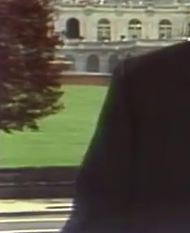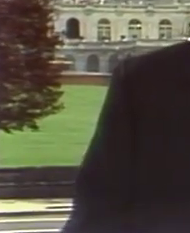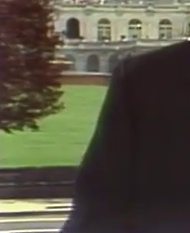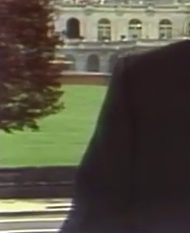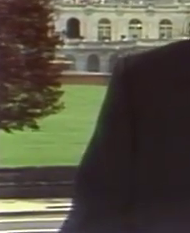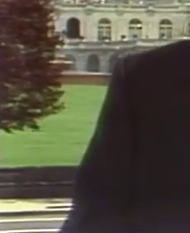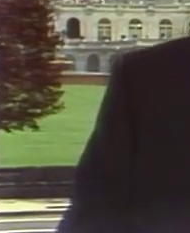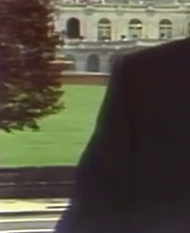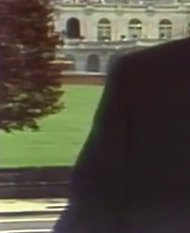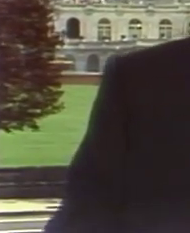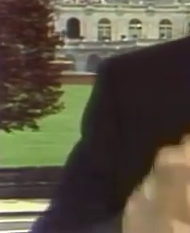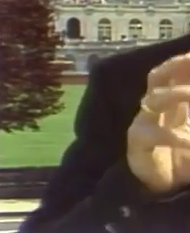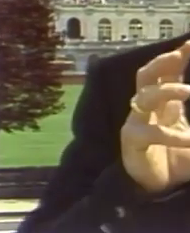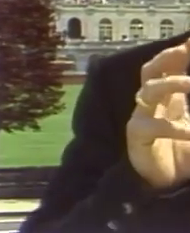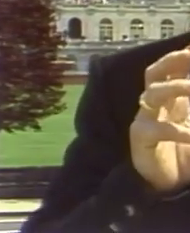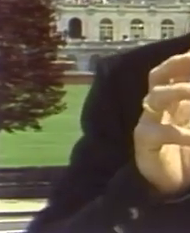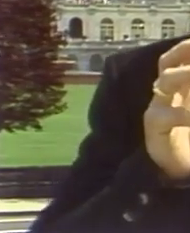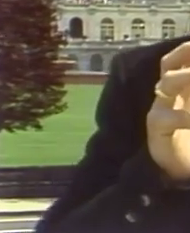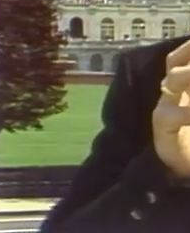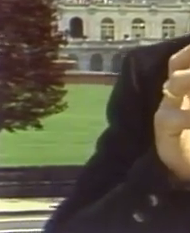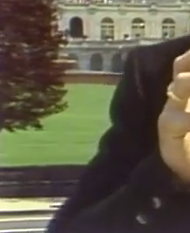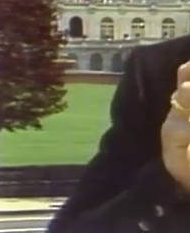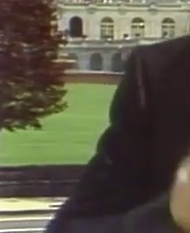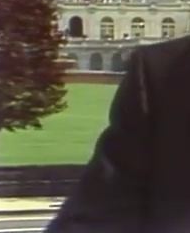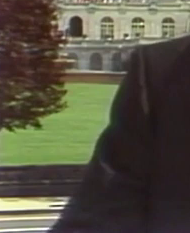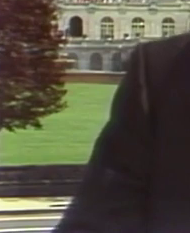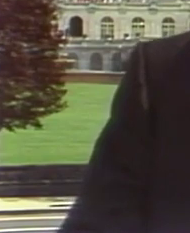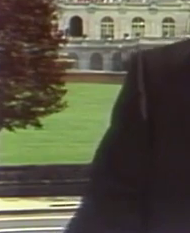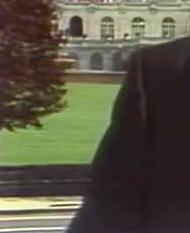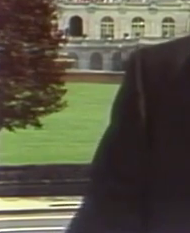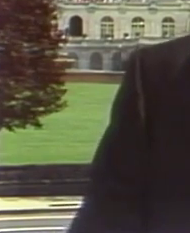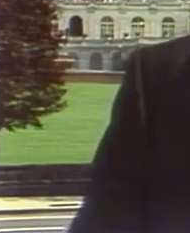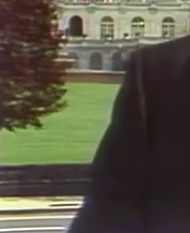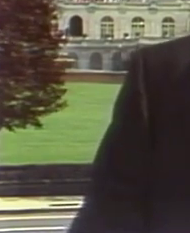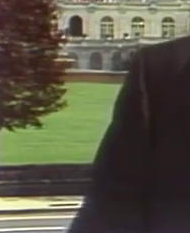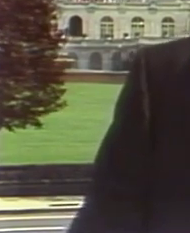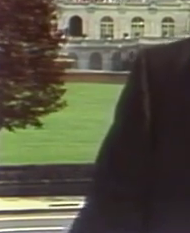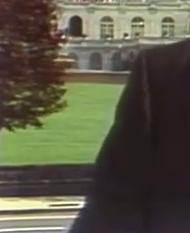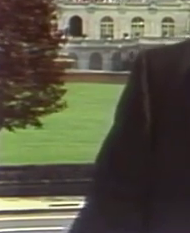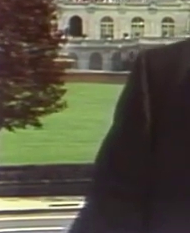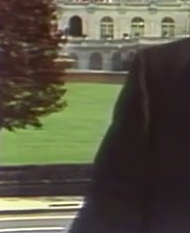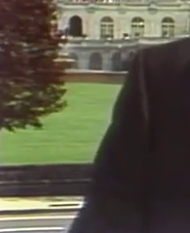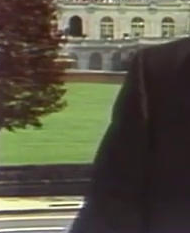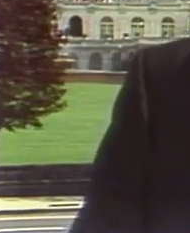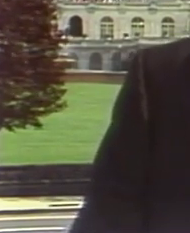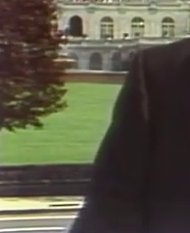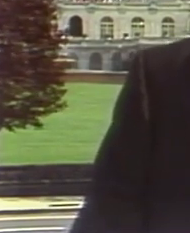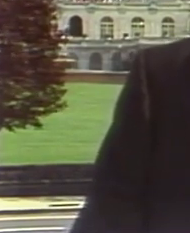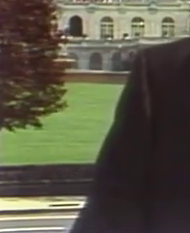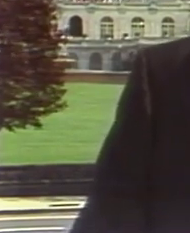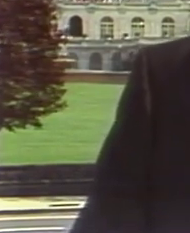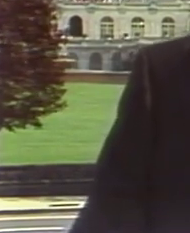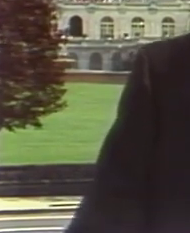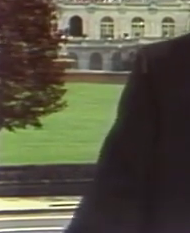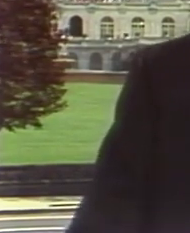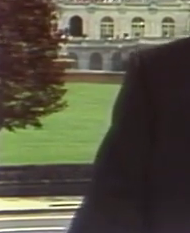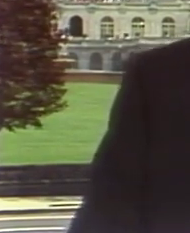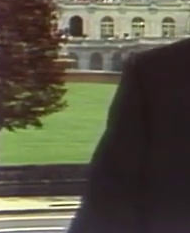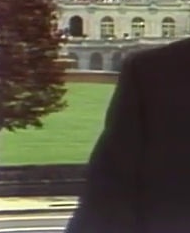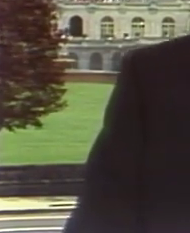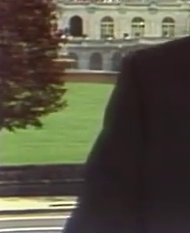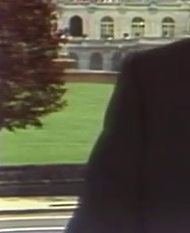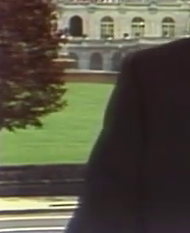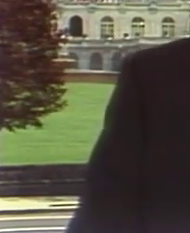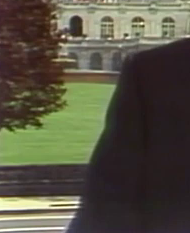God. We believe that unless this country returns to moral sanity during the 1980s and very soon, that we